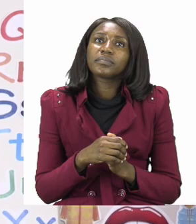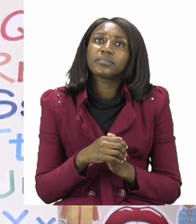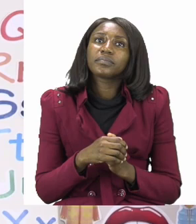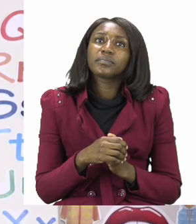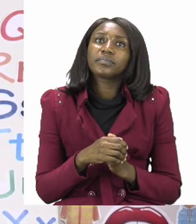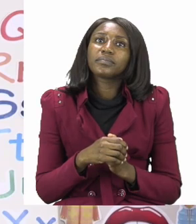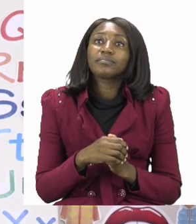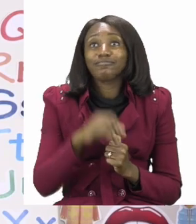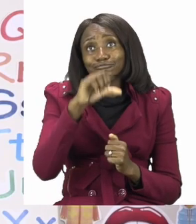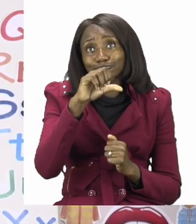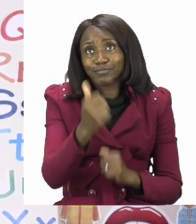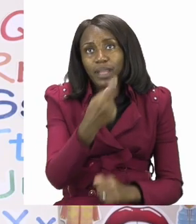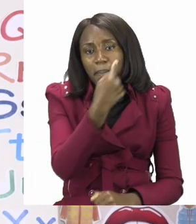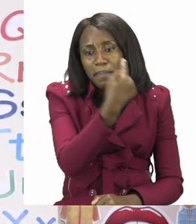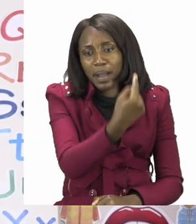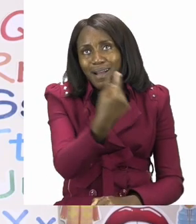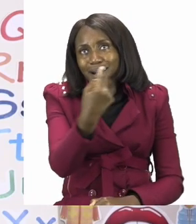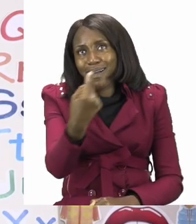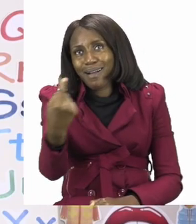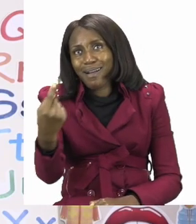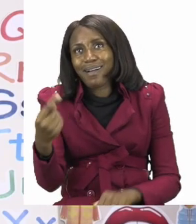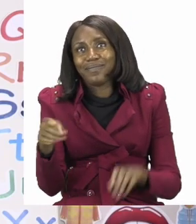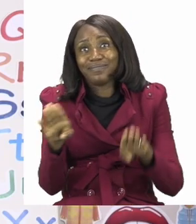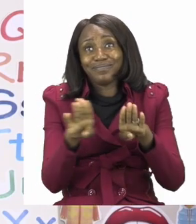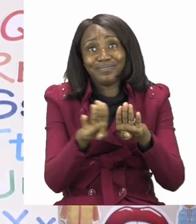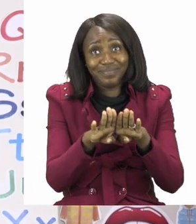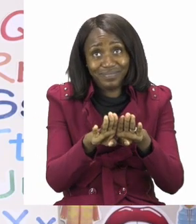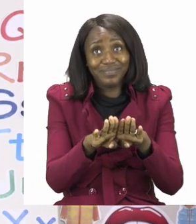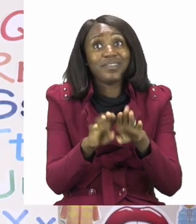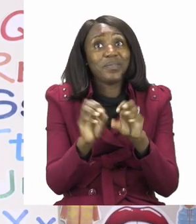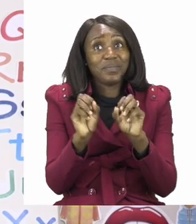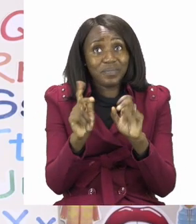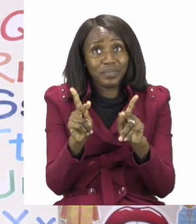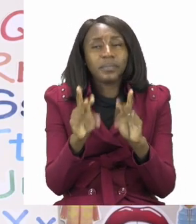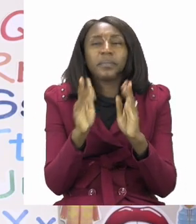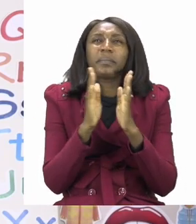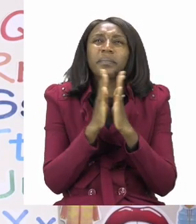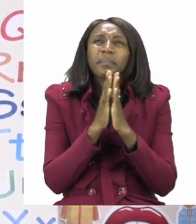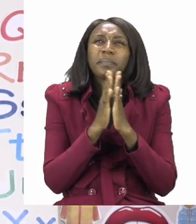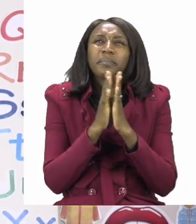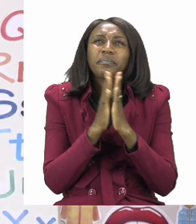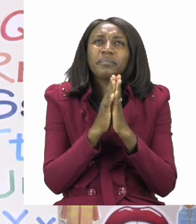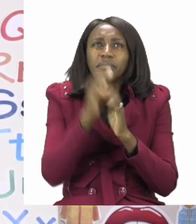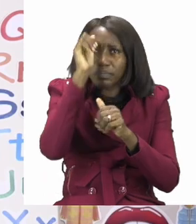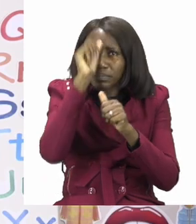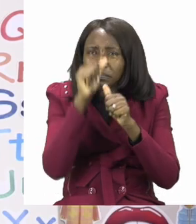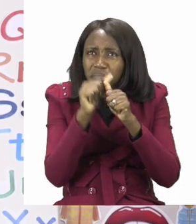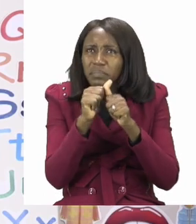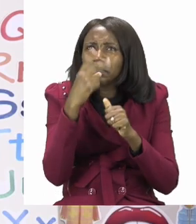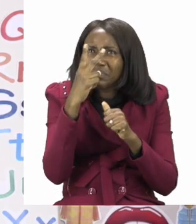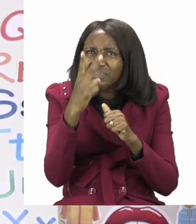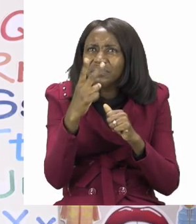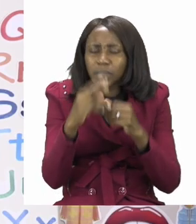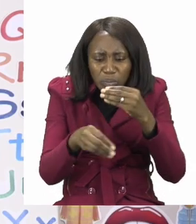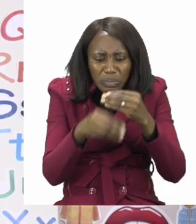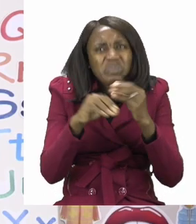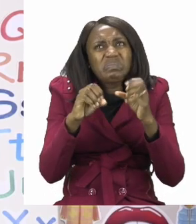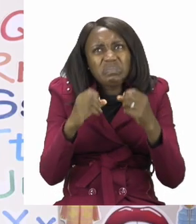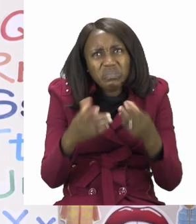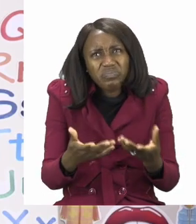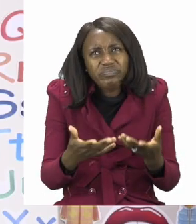The rest of that one you can do by yourselves. So make sure, boys and girls, that you first look for the numbers that are in between